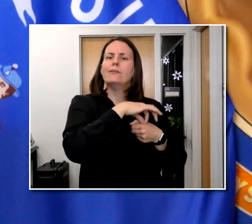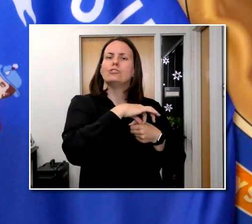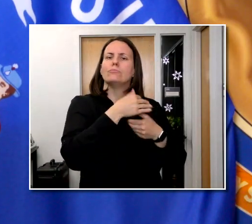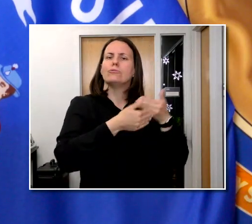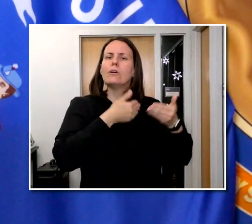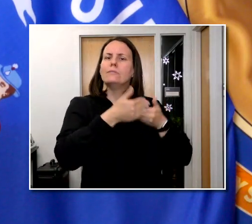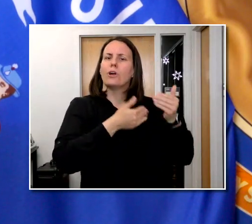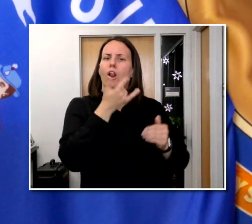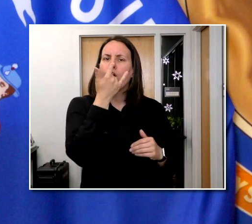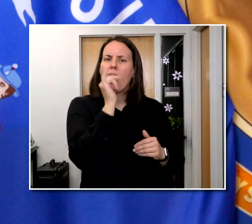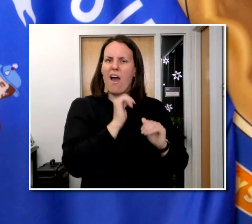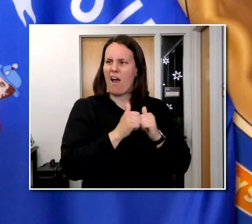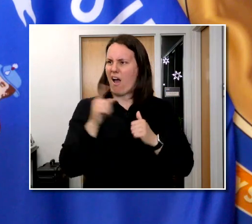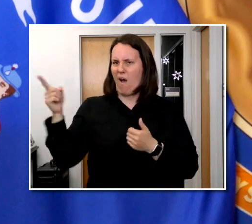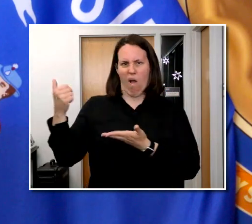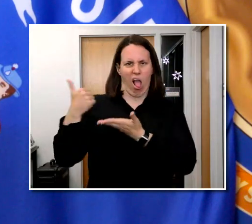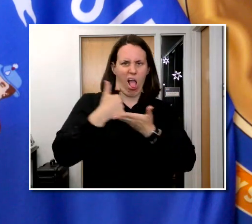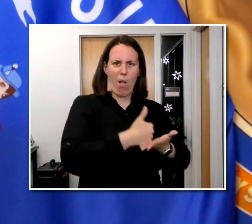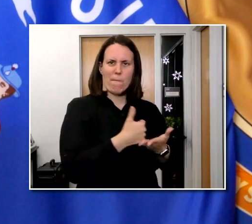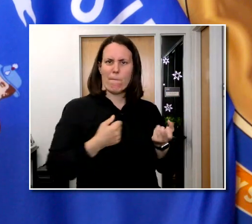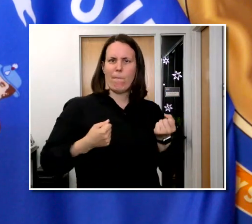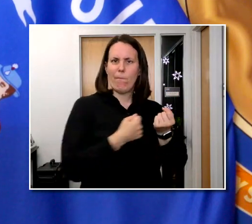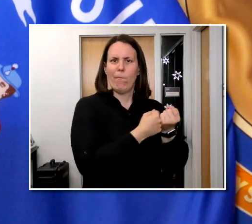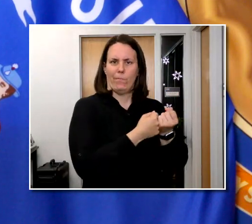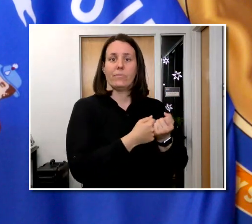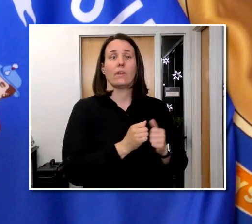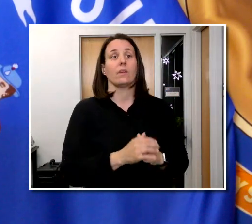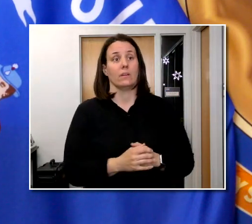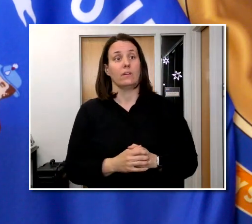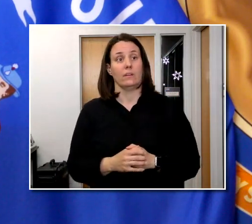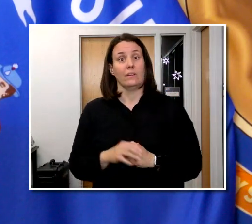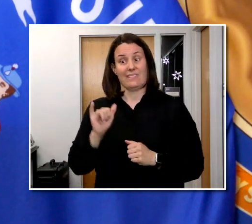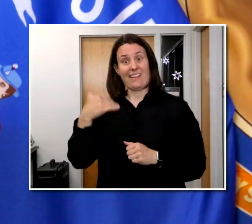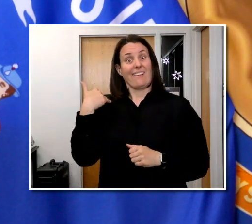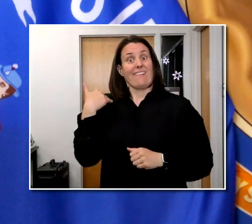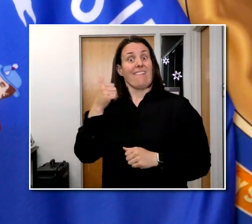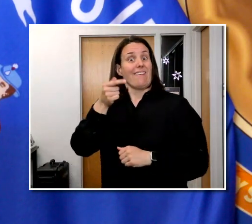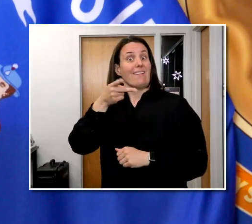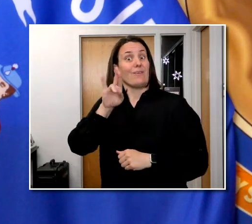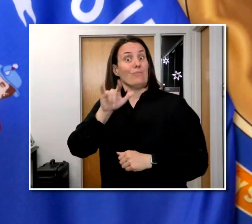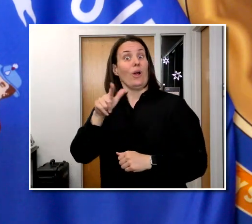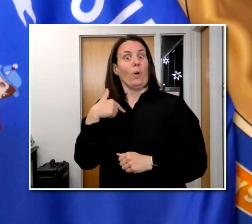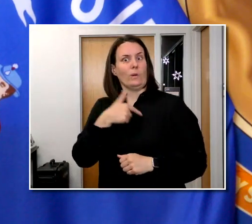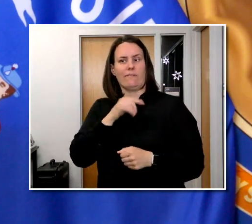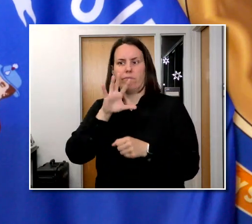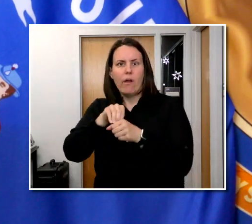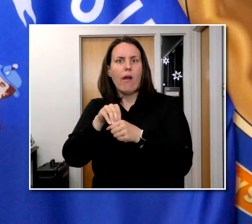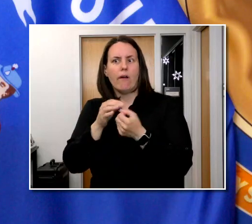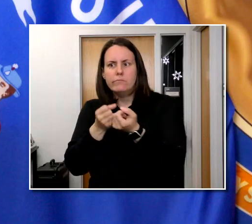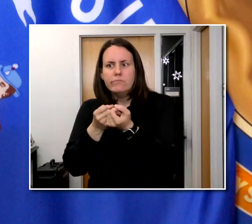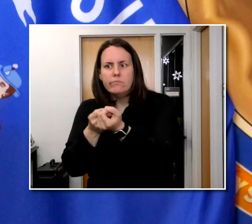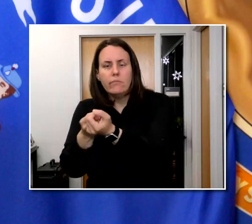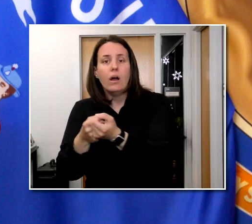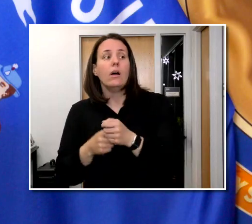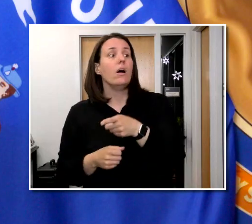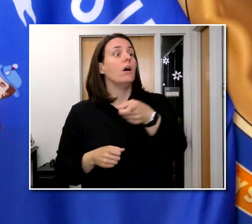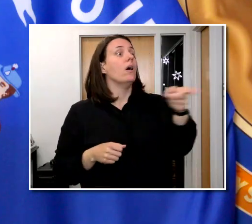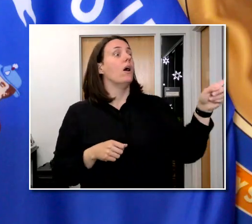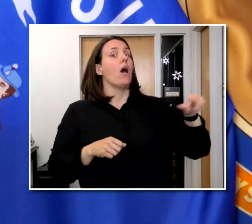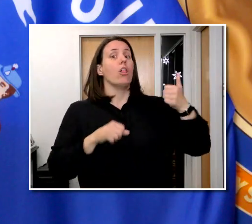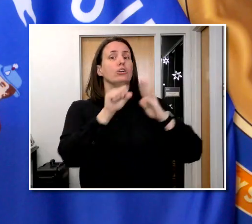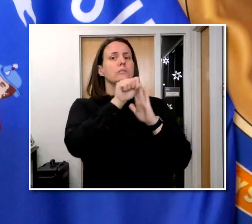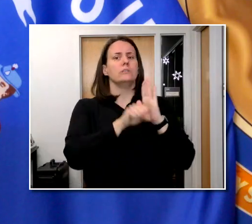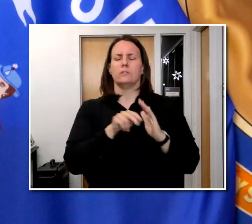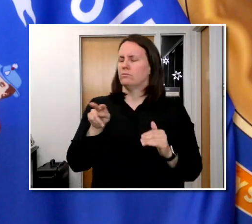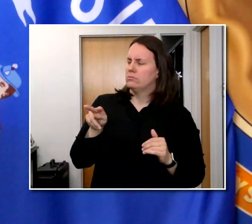April election has kind of become a template for the rest of the United States in terms of keeping testing